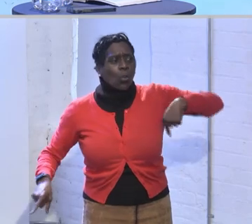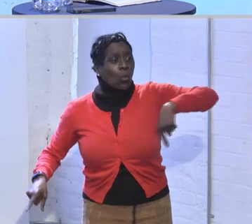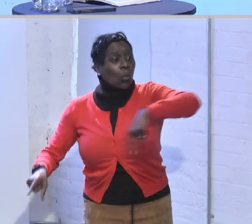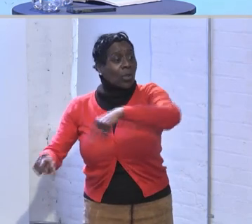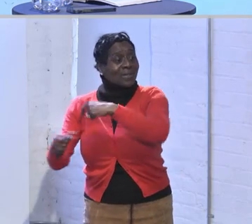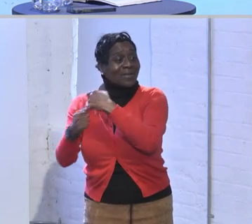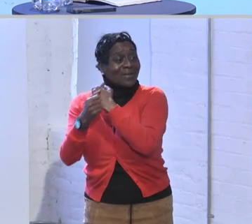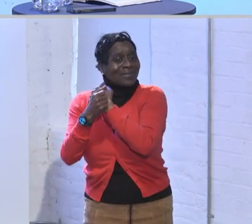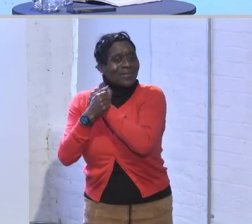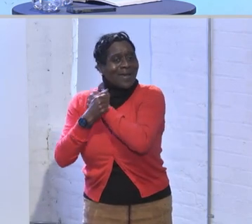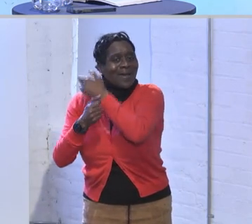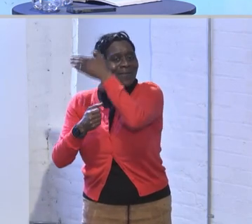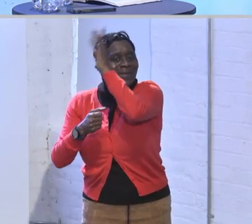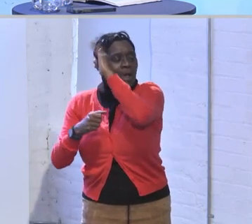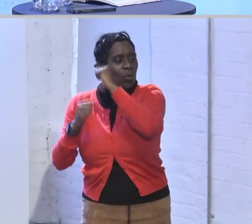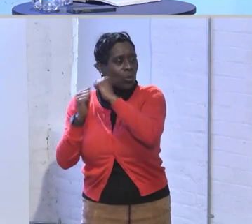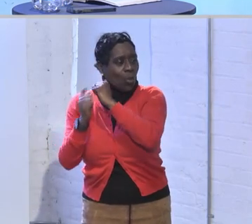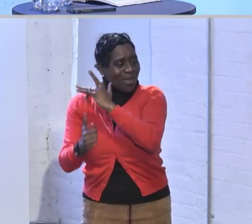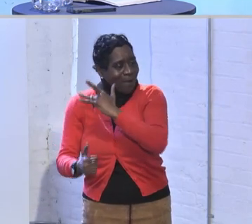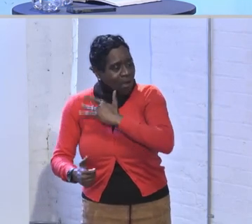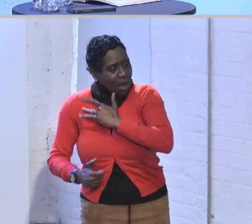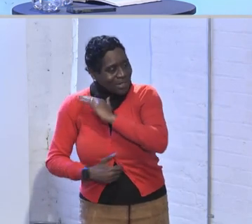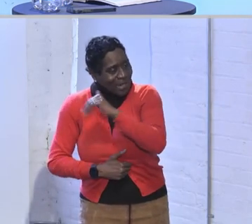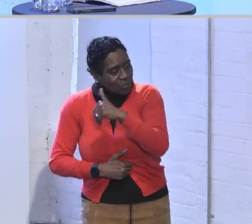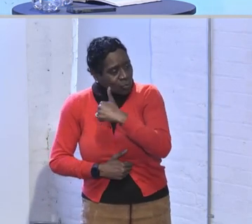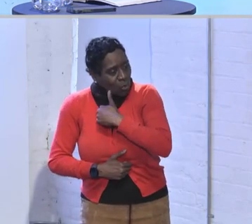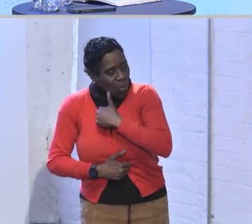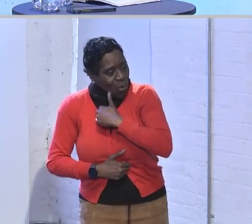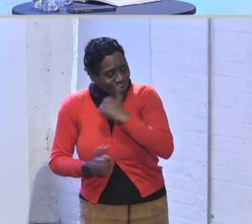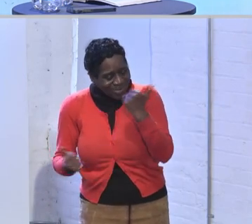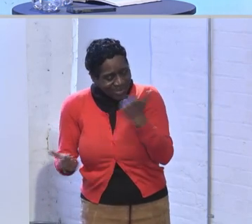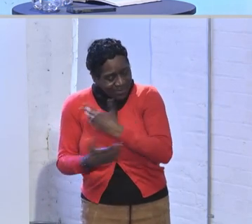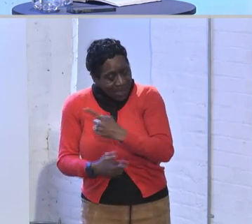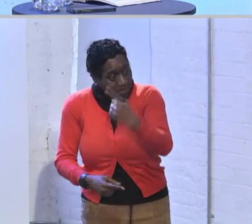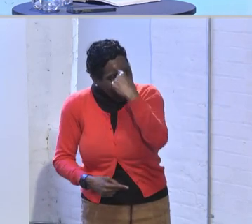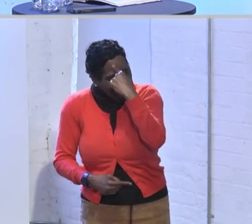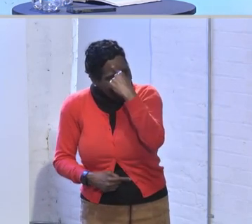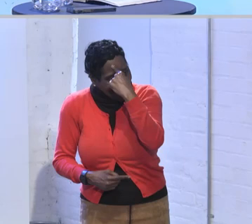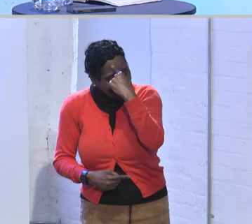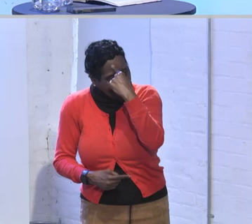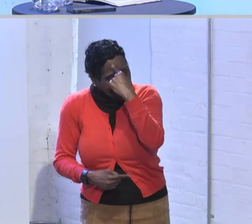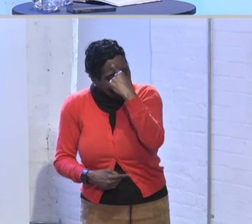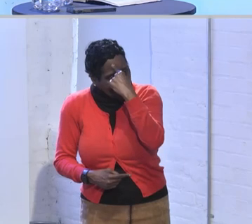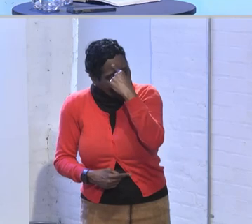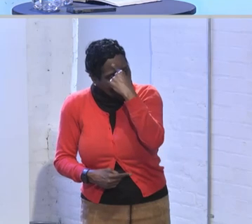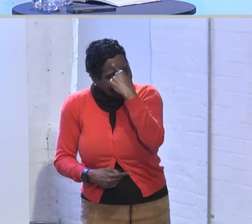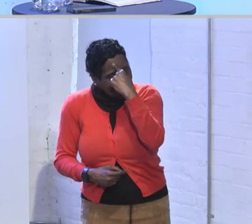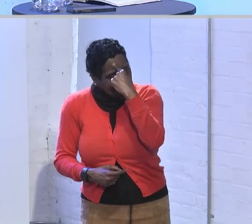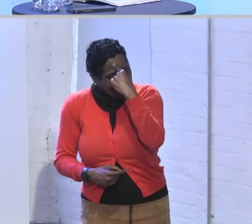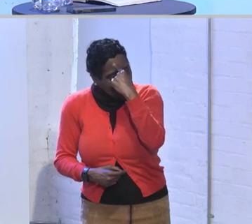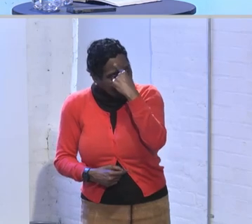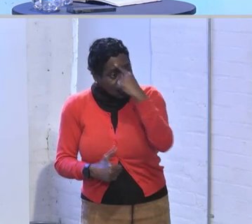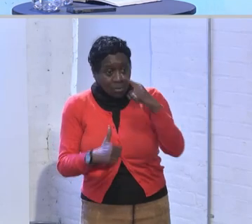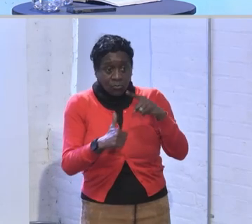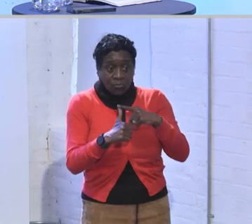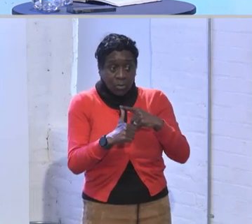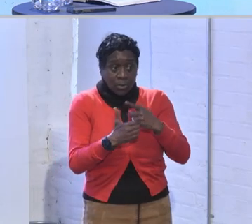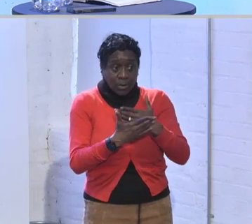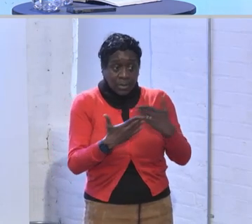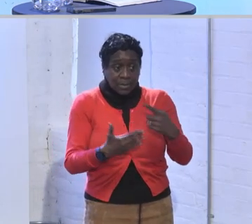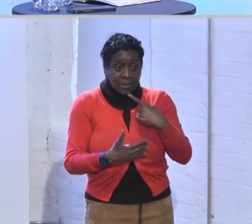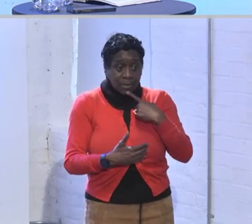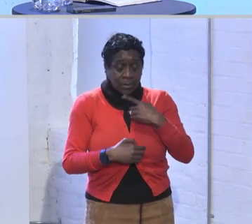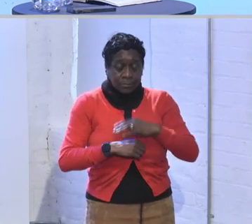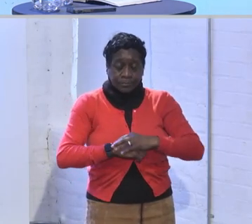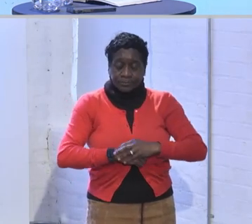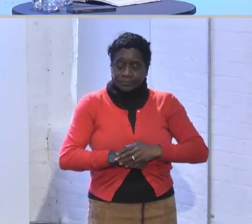God supremely with all our heart, with all our soul, with all our mind. And so the first thing he says here